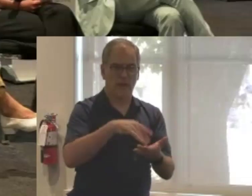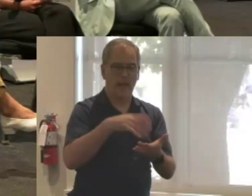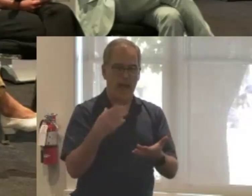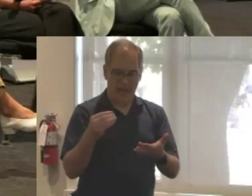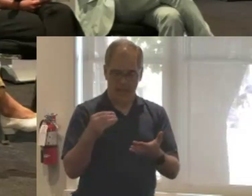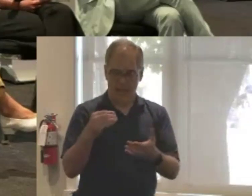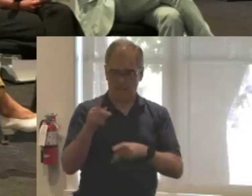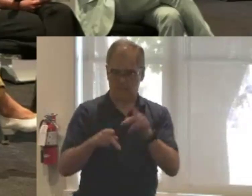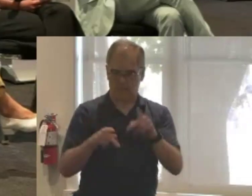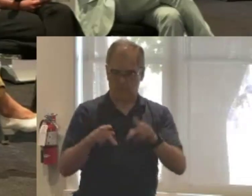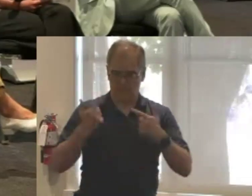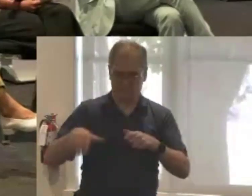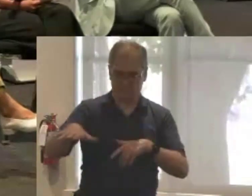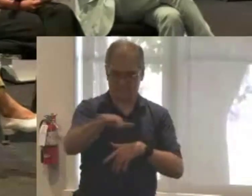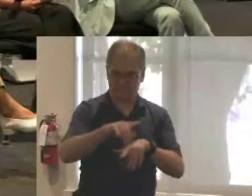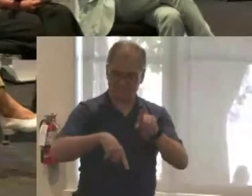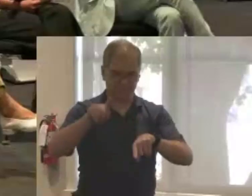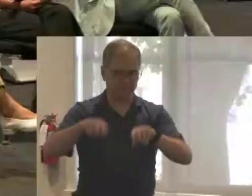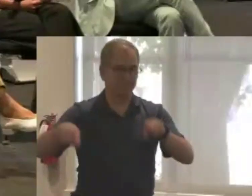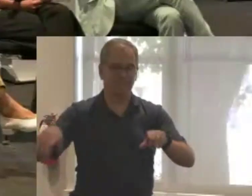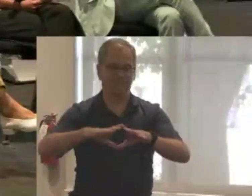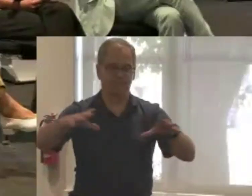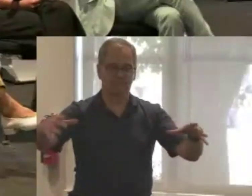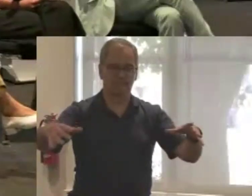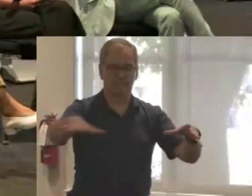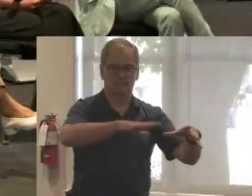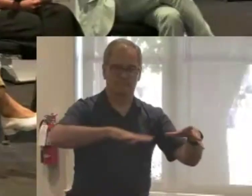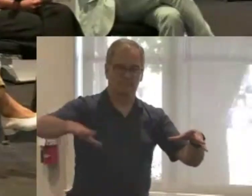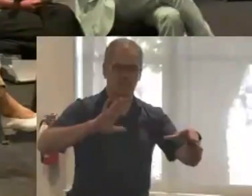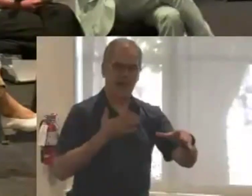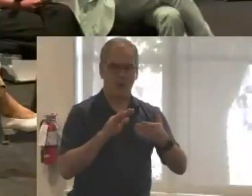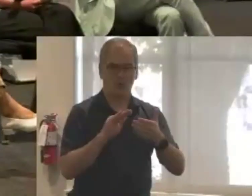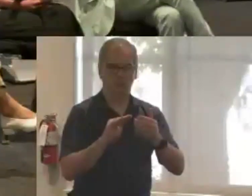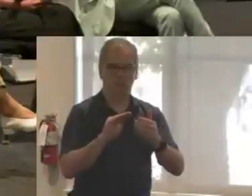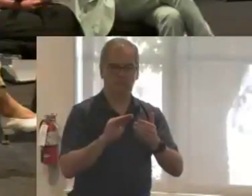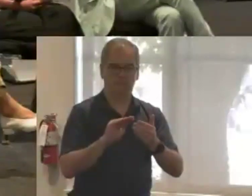many settlement agencies here do not have to deal with is